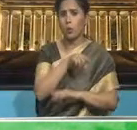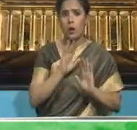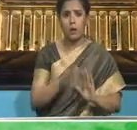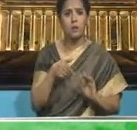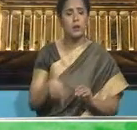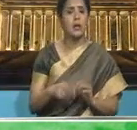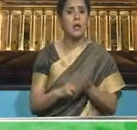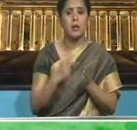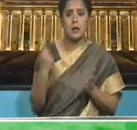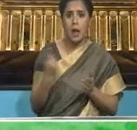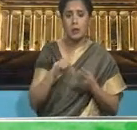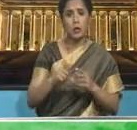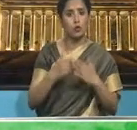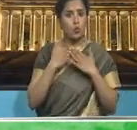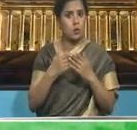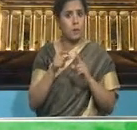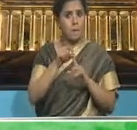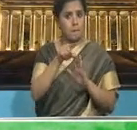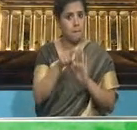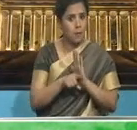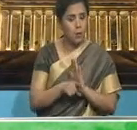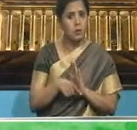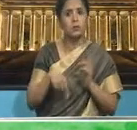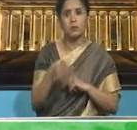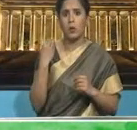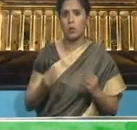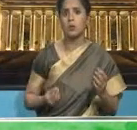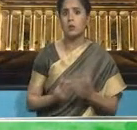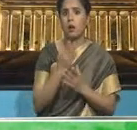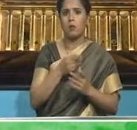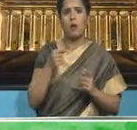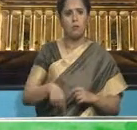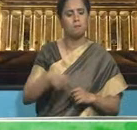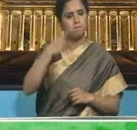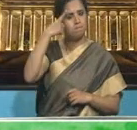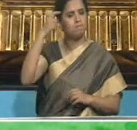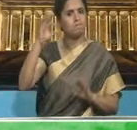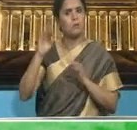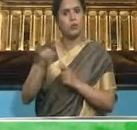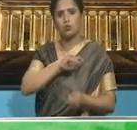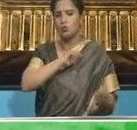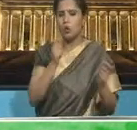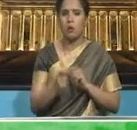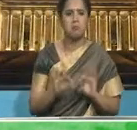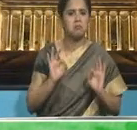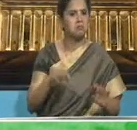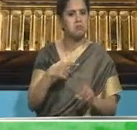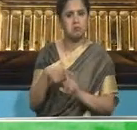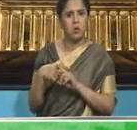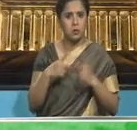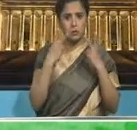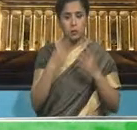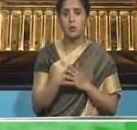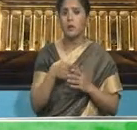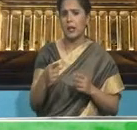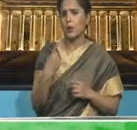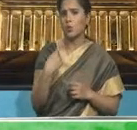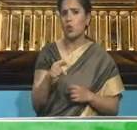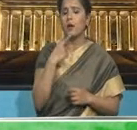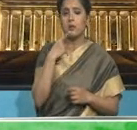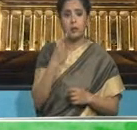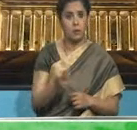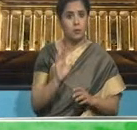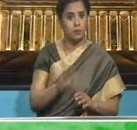the National Education Policy has introduced ambitious changes. It rightly addresses